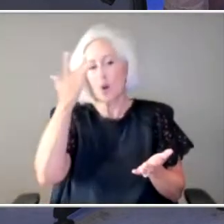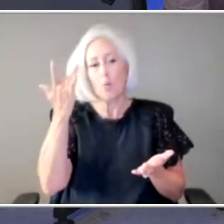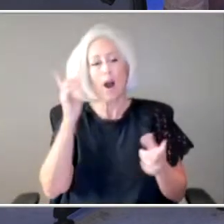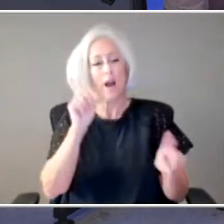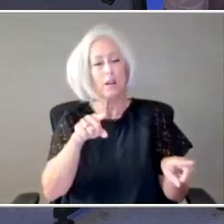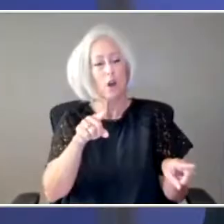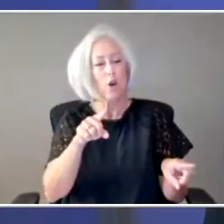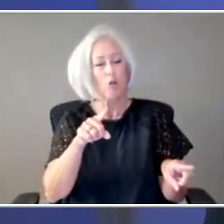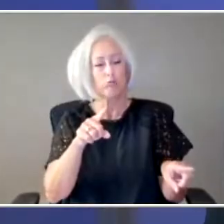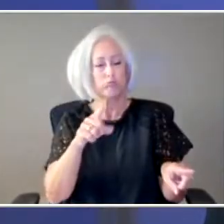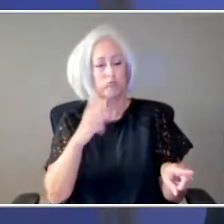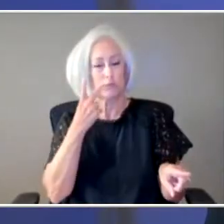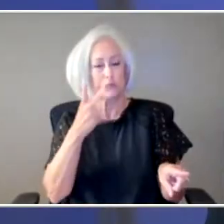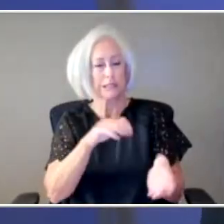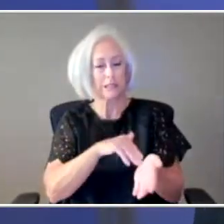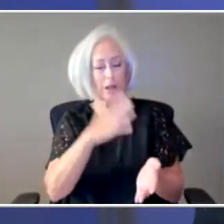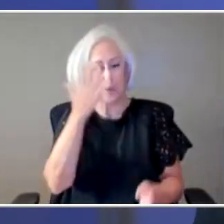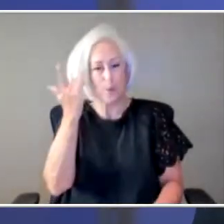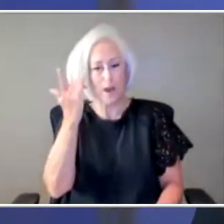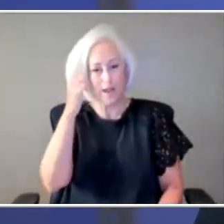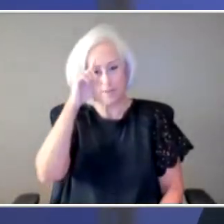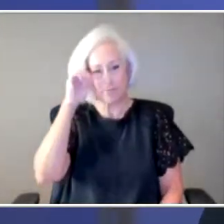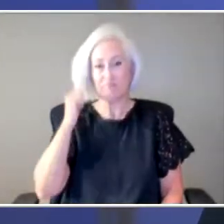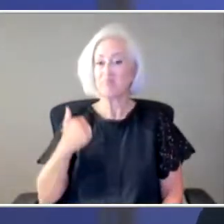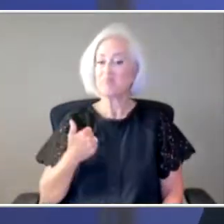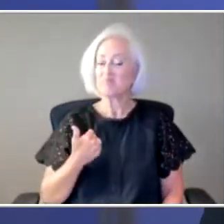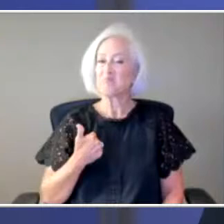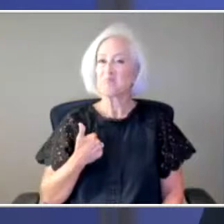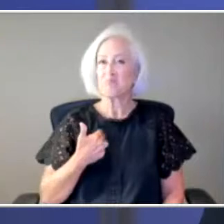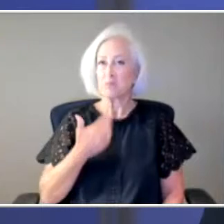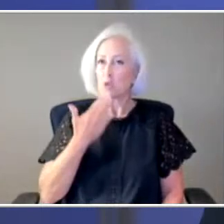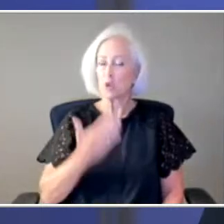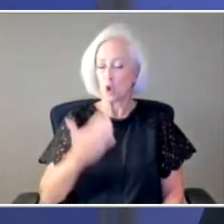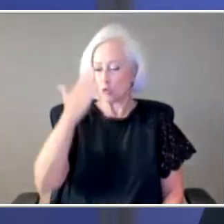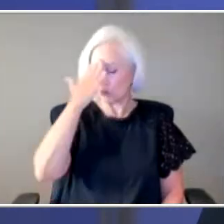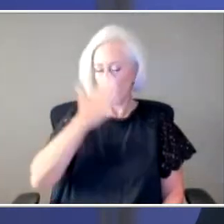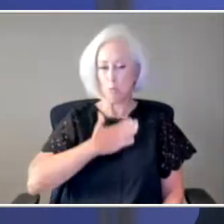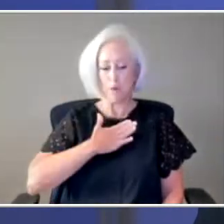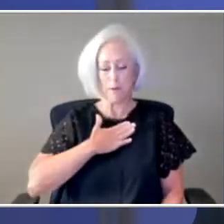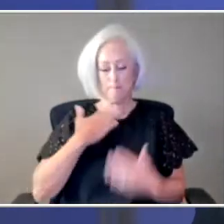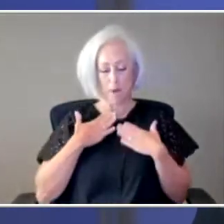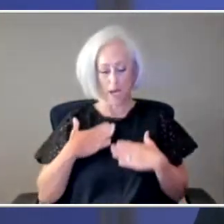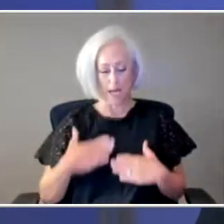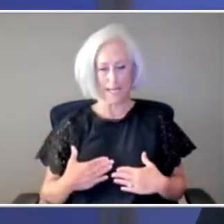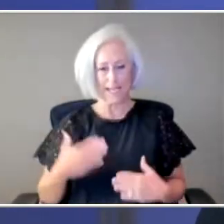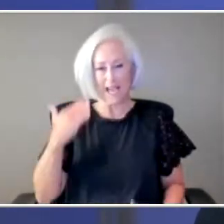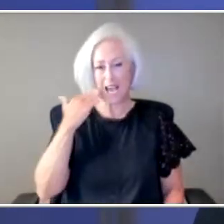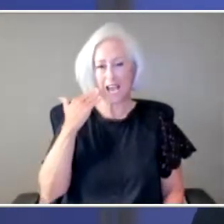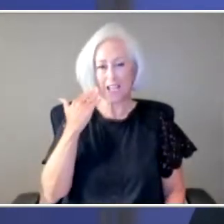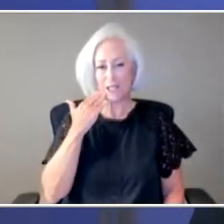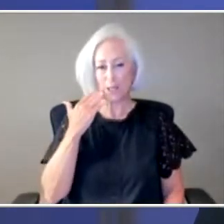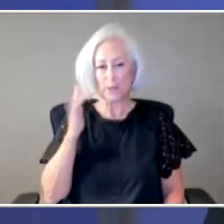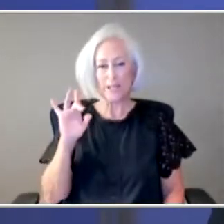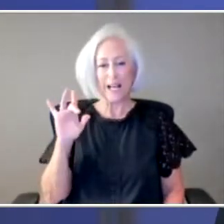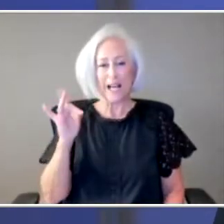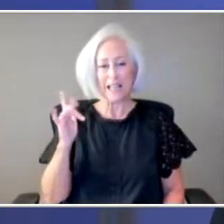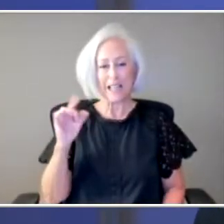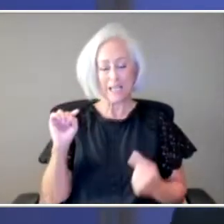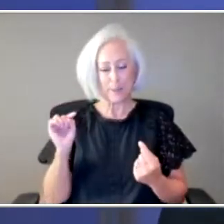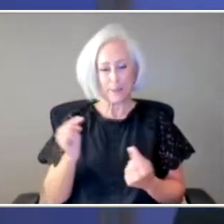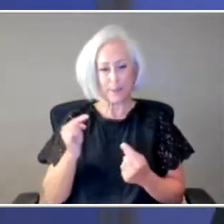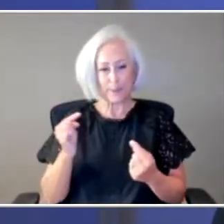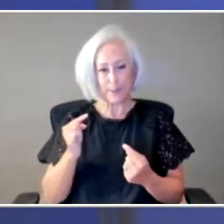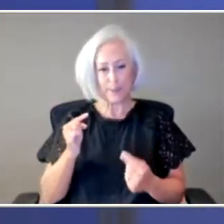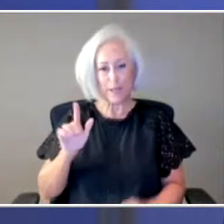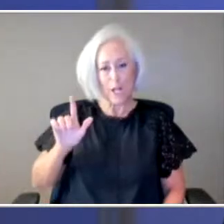Well, I'm pretty good with knowing my body pretty well, right? And I just knew I was getting a faint tinge down in the lower